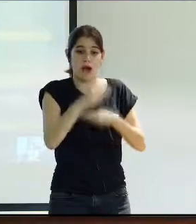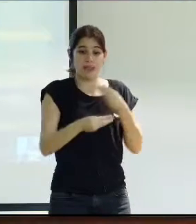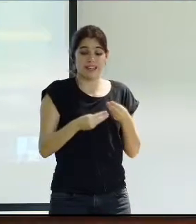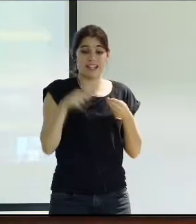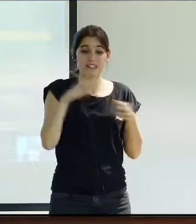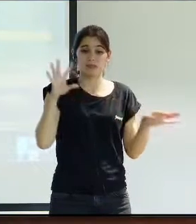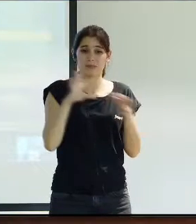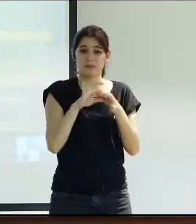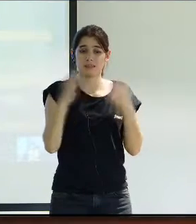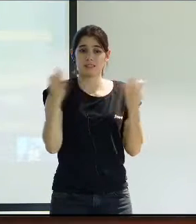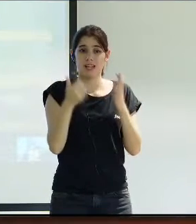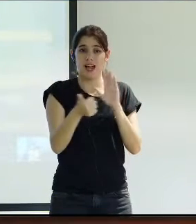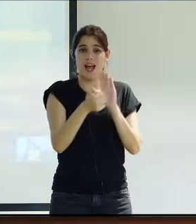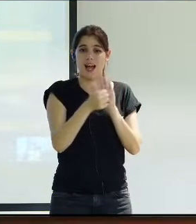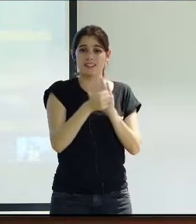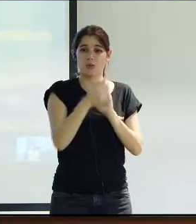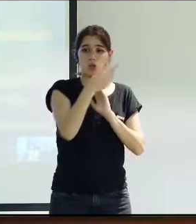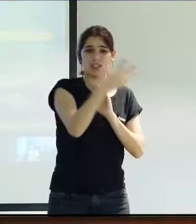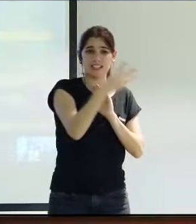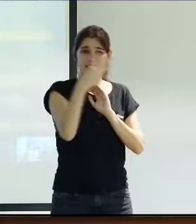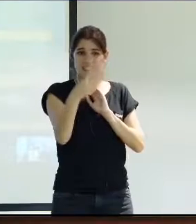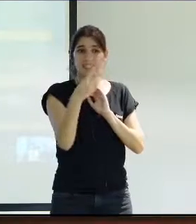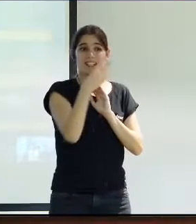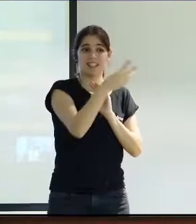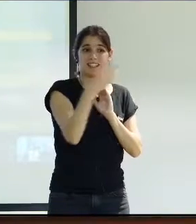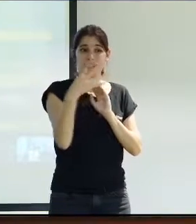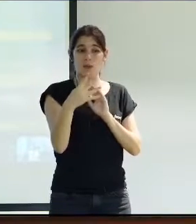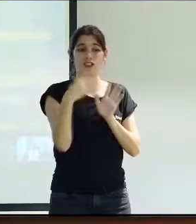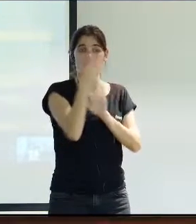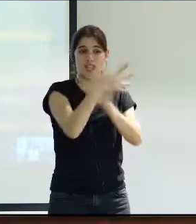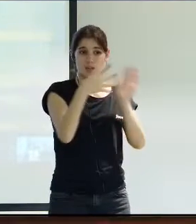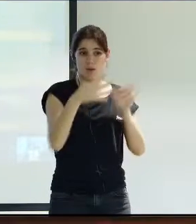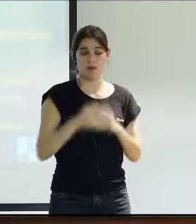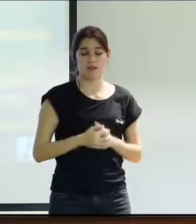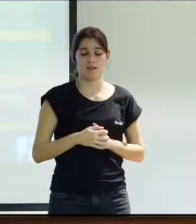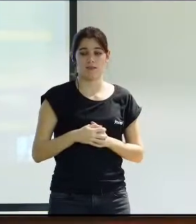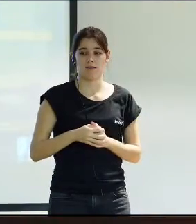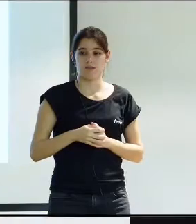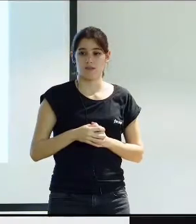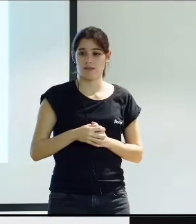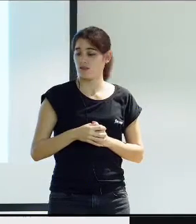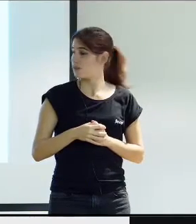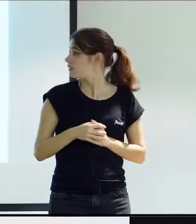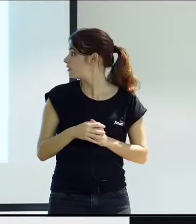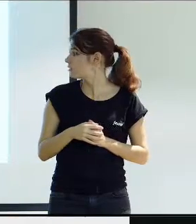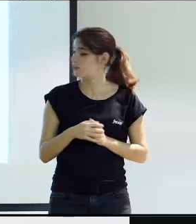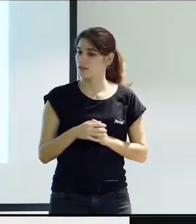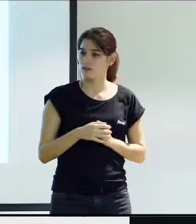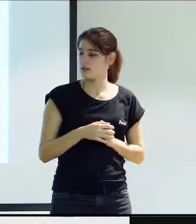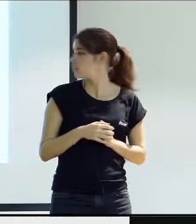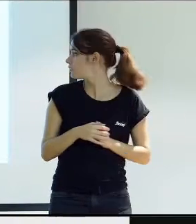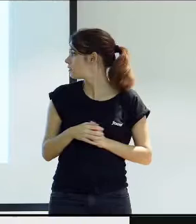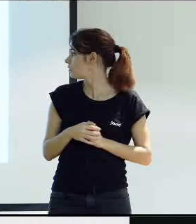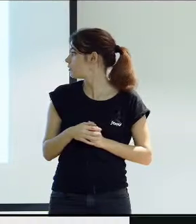Article 19 that I will be focusing. Next slide, please. So now we are on